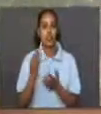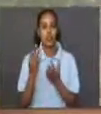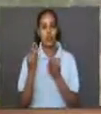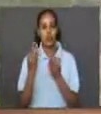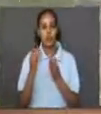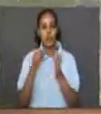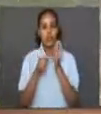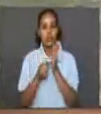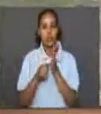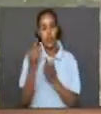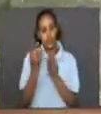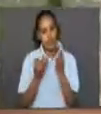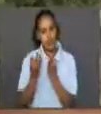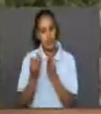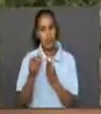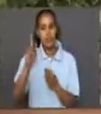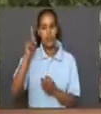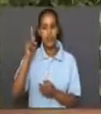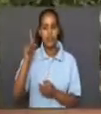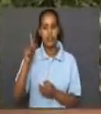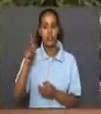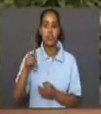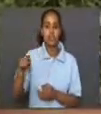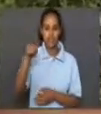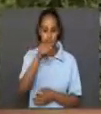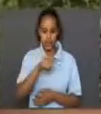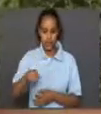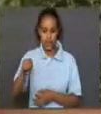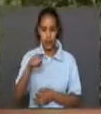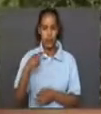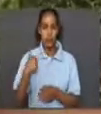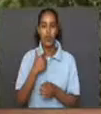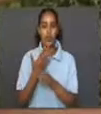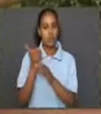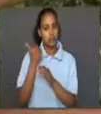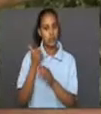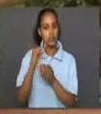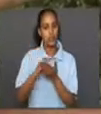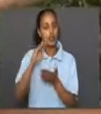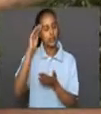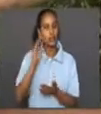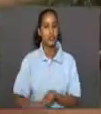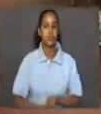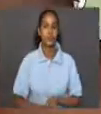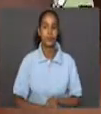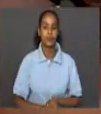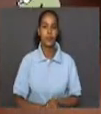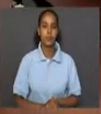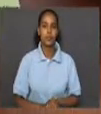notation, explain the phosphorus cycle as we have just learned it.